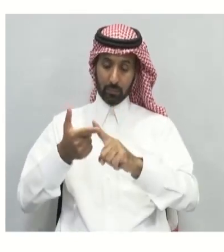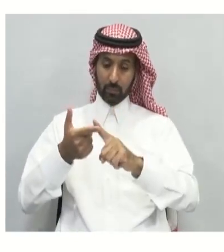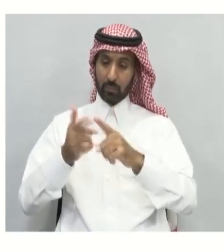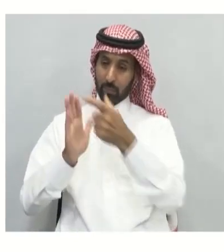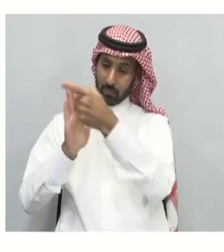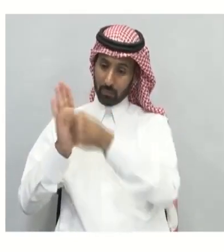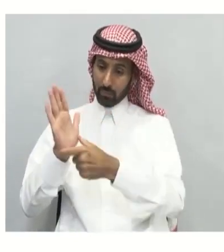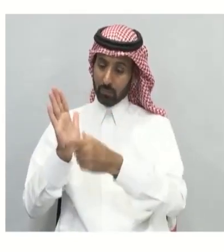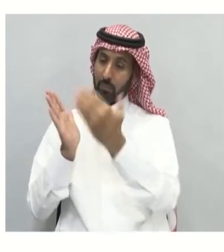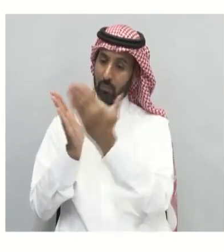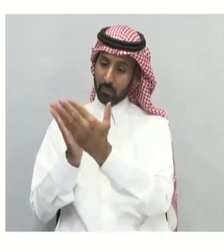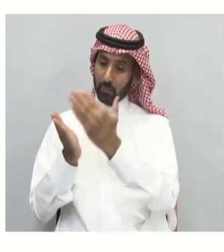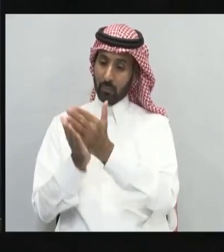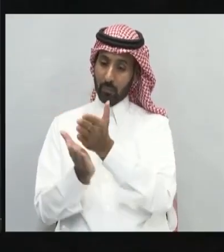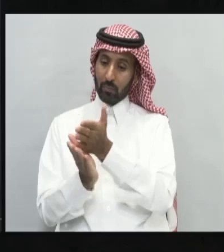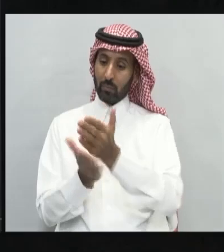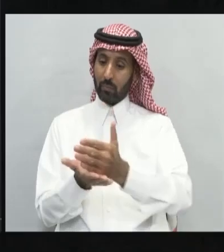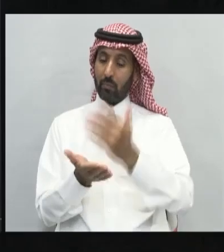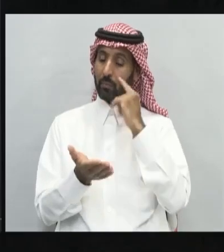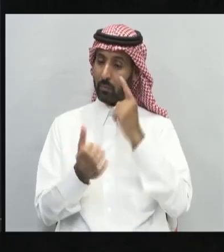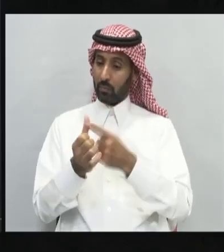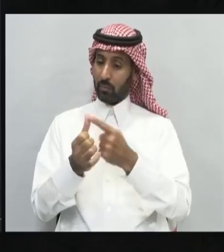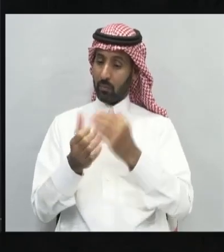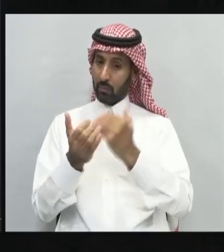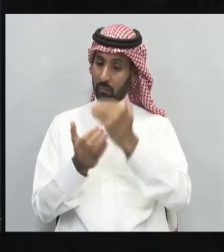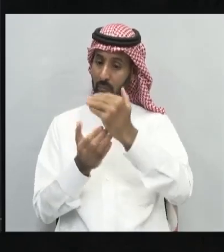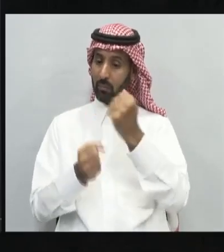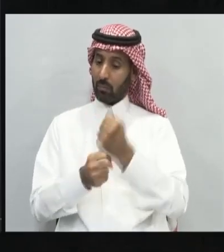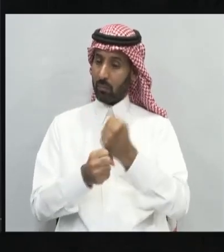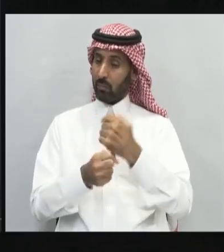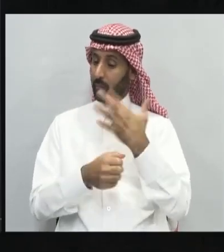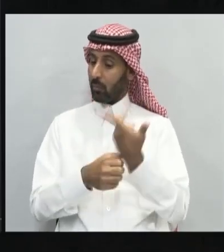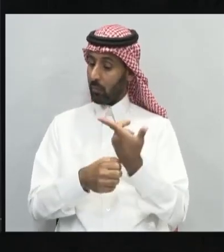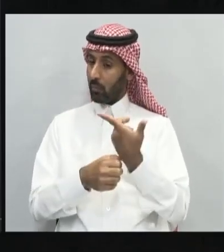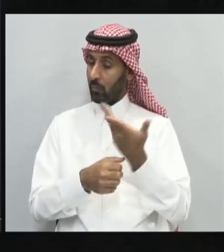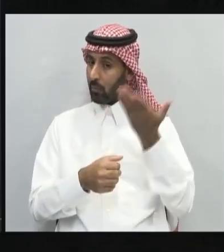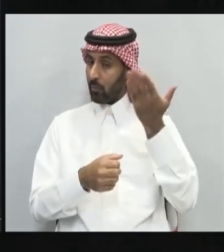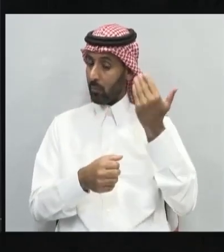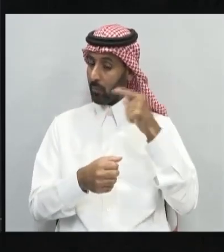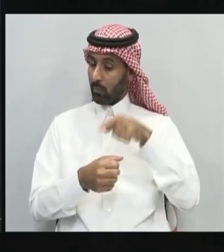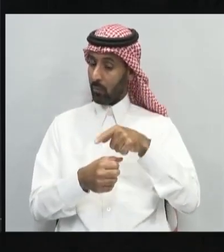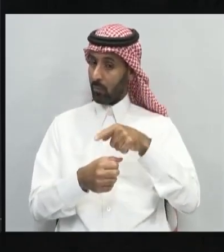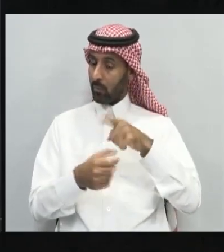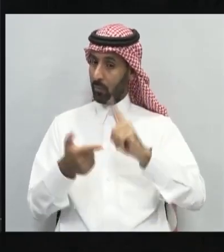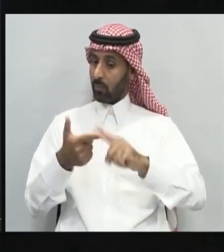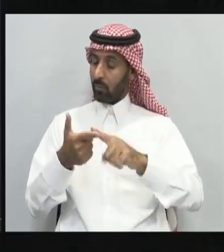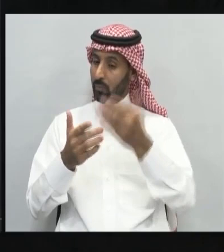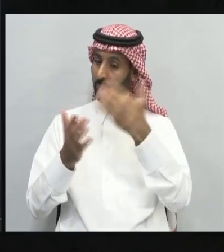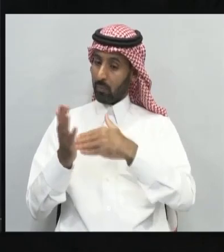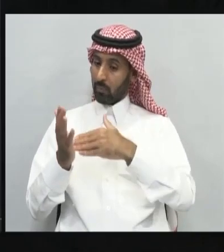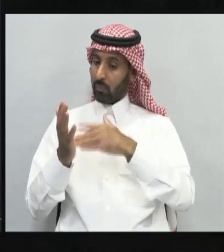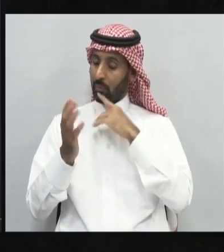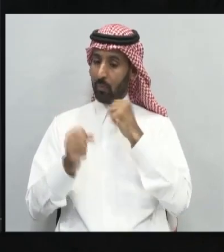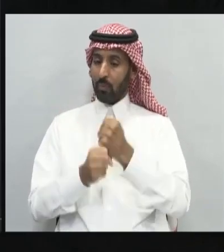we're going to divide it into different paragraphs, the first one is about the event, what had happened, then the last one is about